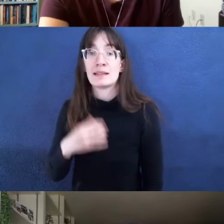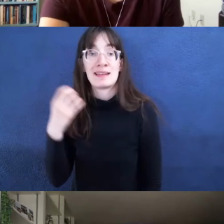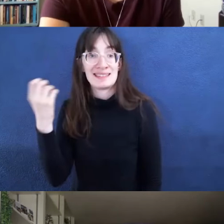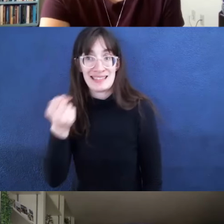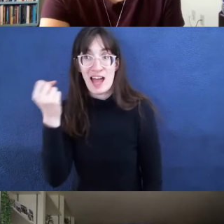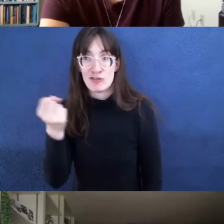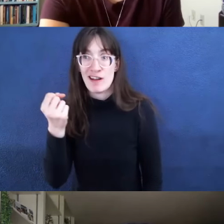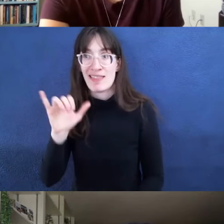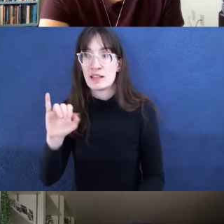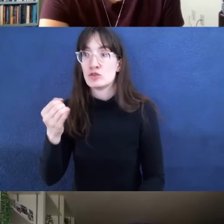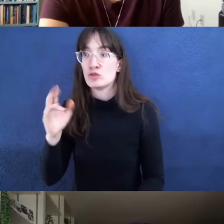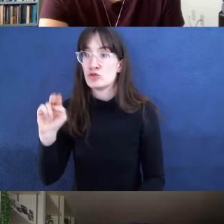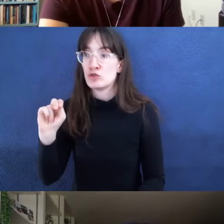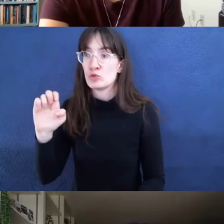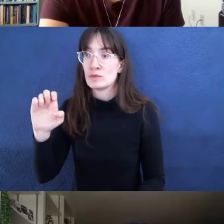Juneteenth.